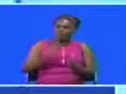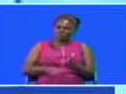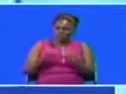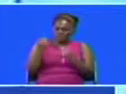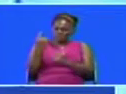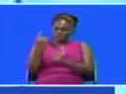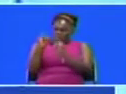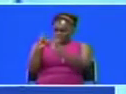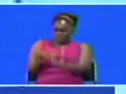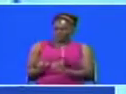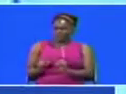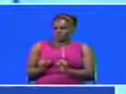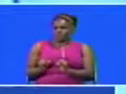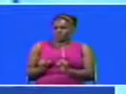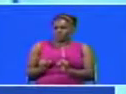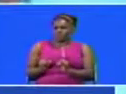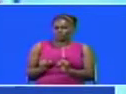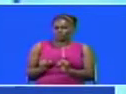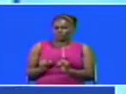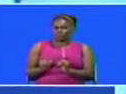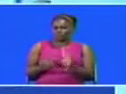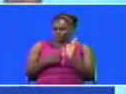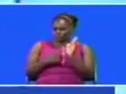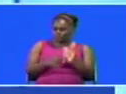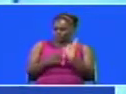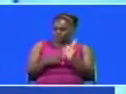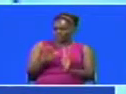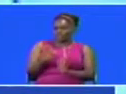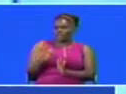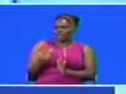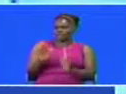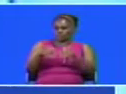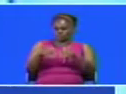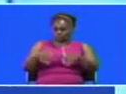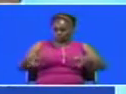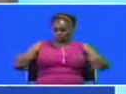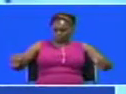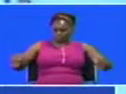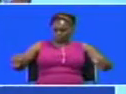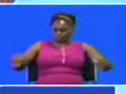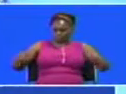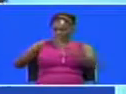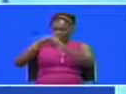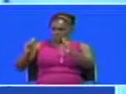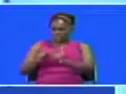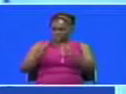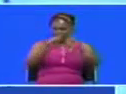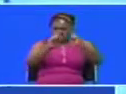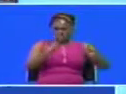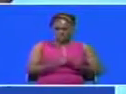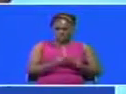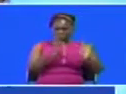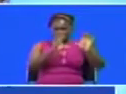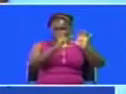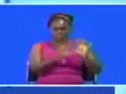individual who packages himself, or presents himself as independent of the tribal